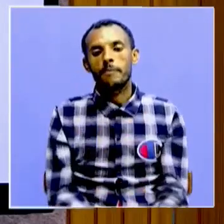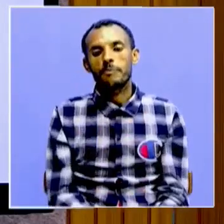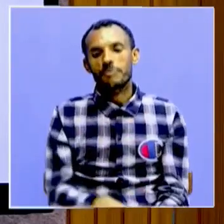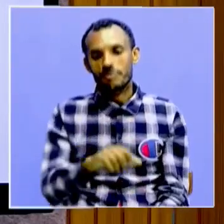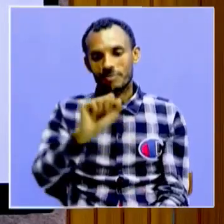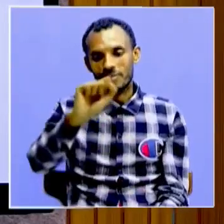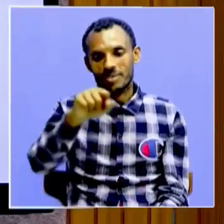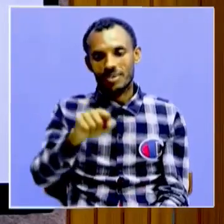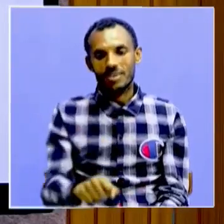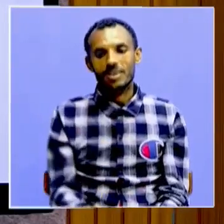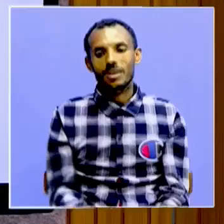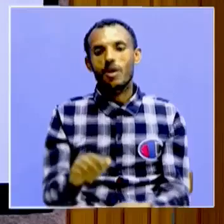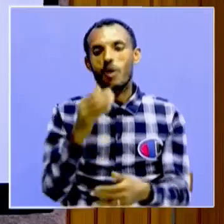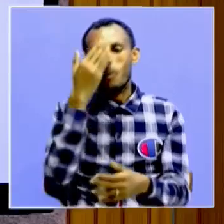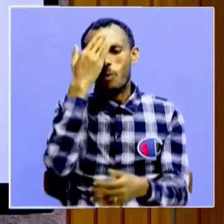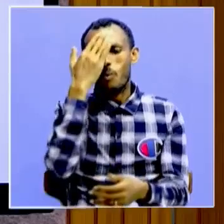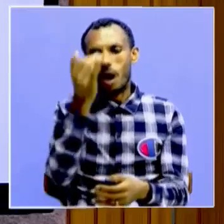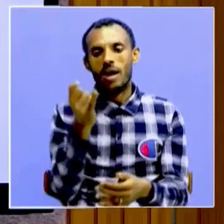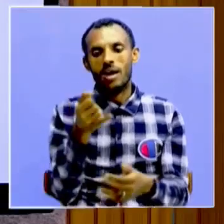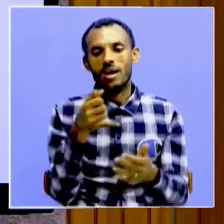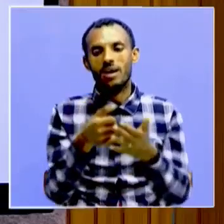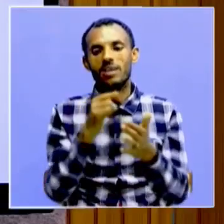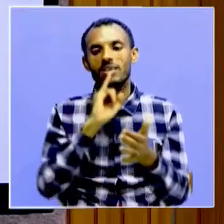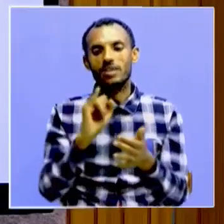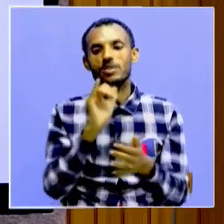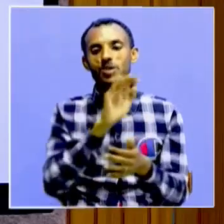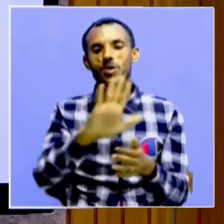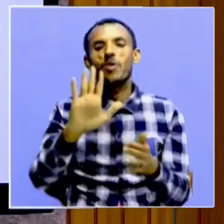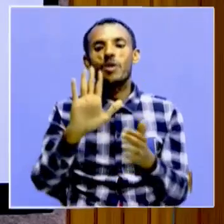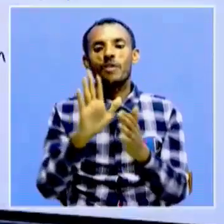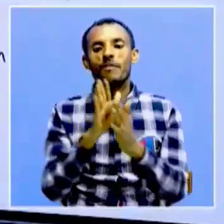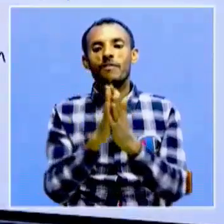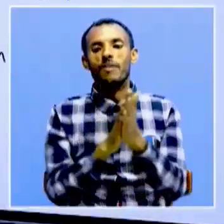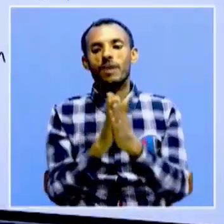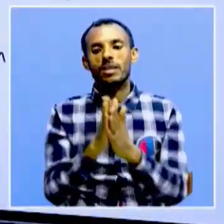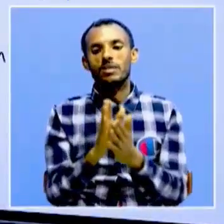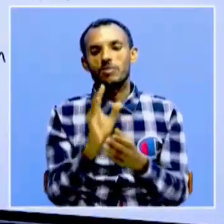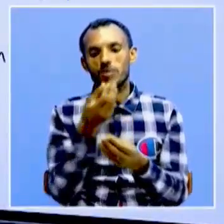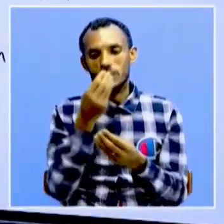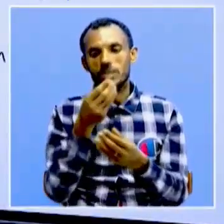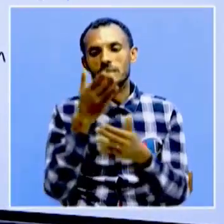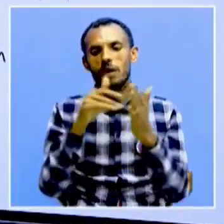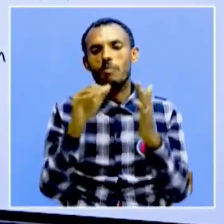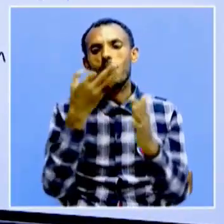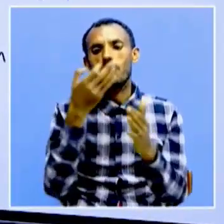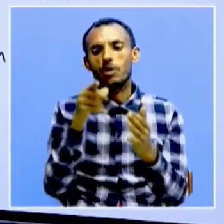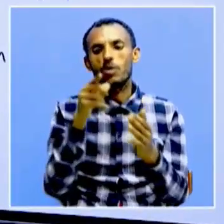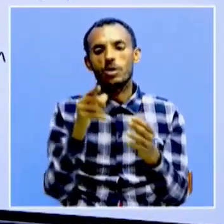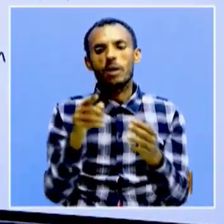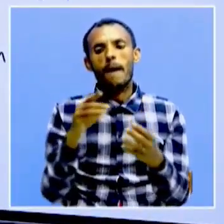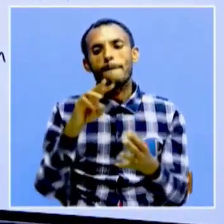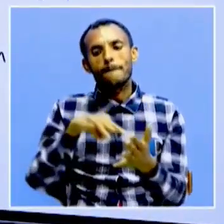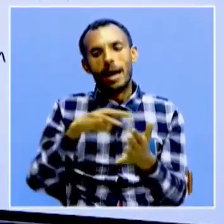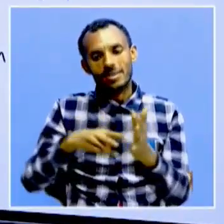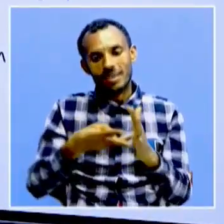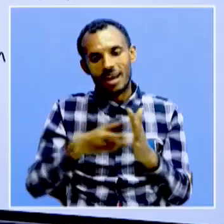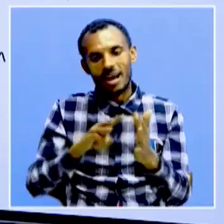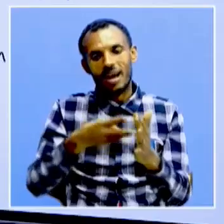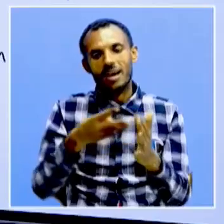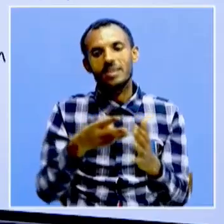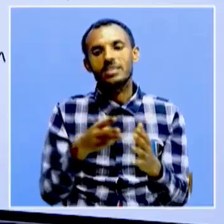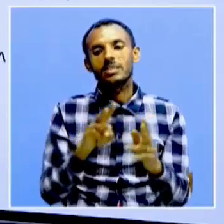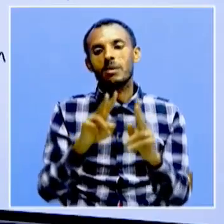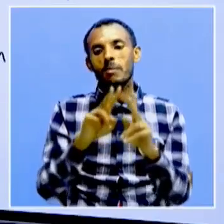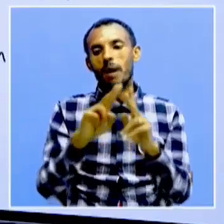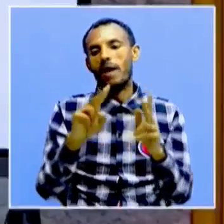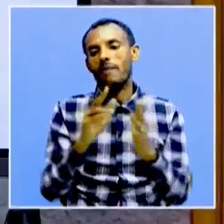Yes? Or why is it your favorite food? Why? Why do you say, for example, some of you might say, pasta is my favorite food.